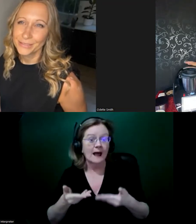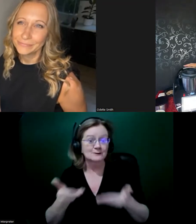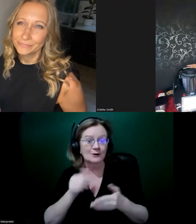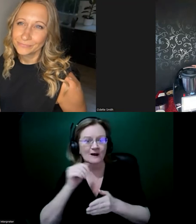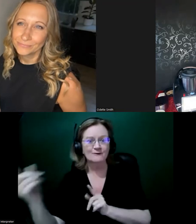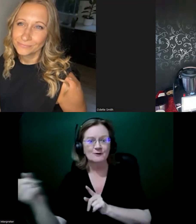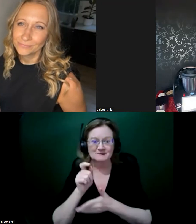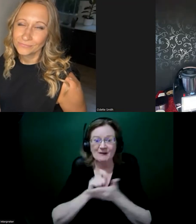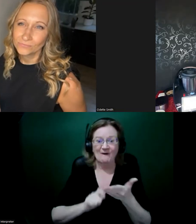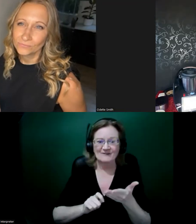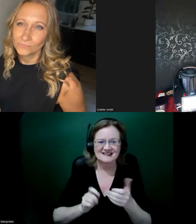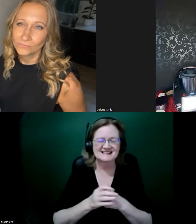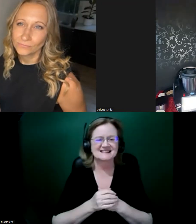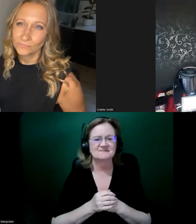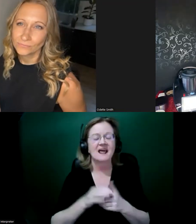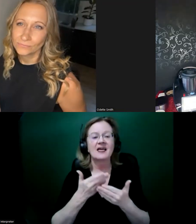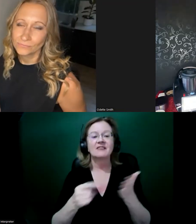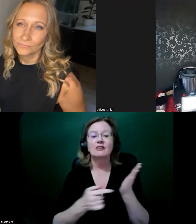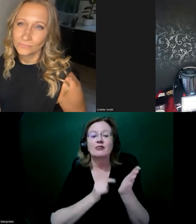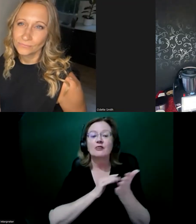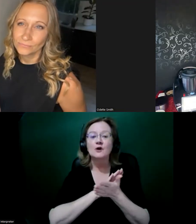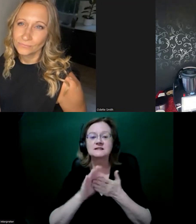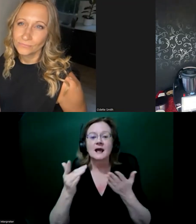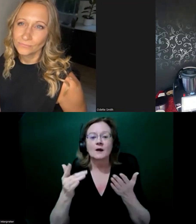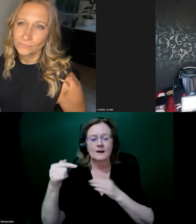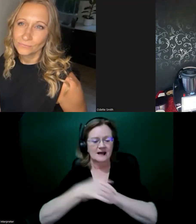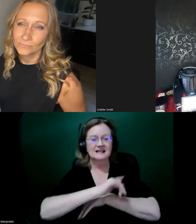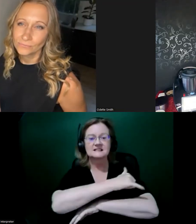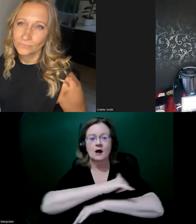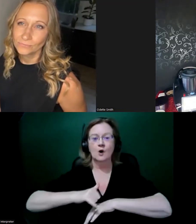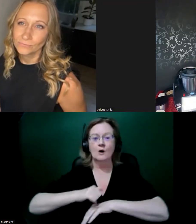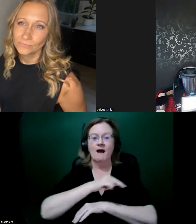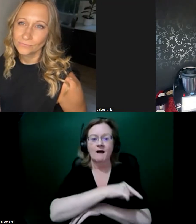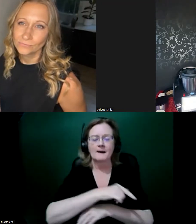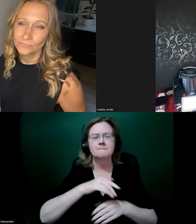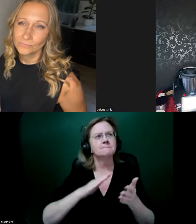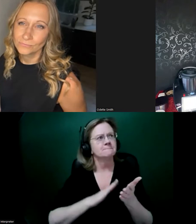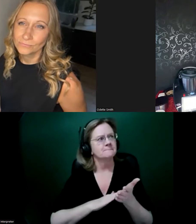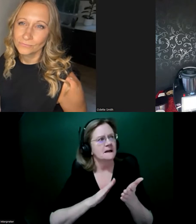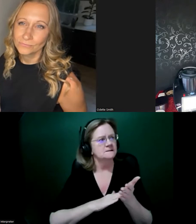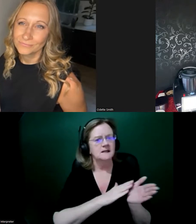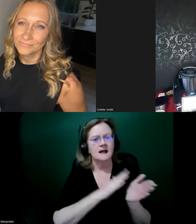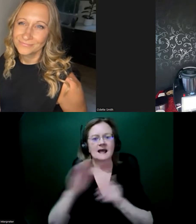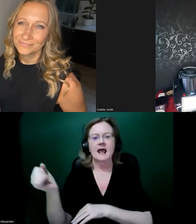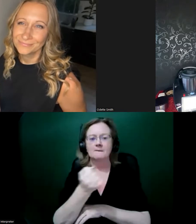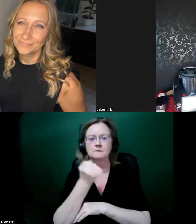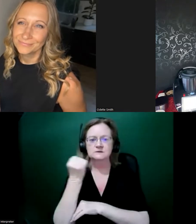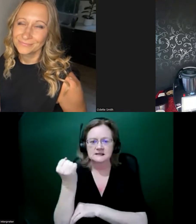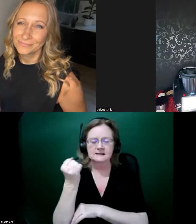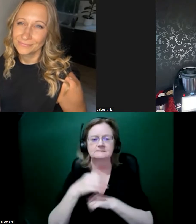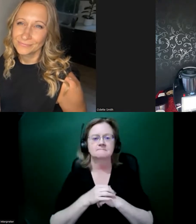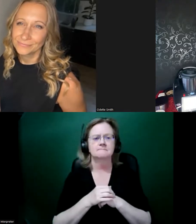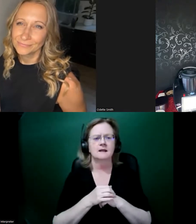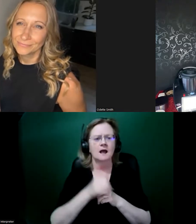us. Then on Thursday, down in Tauranga. Monday, we are moving to Hamilton. And then I